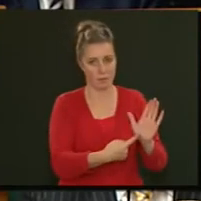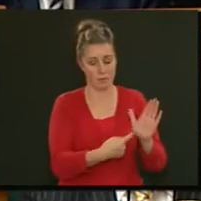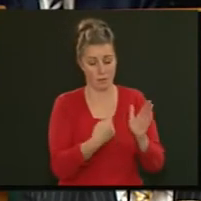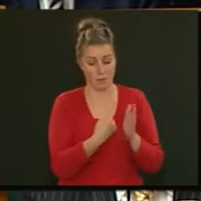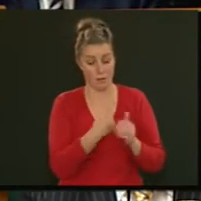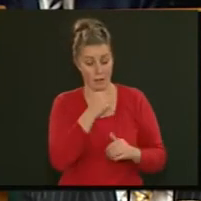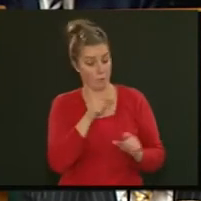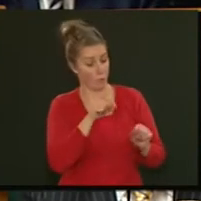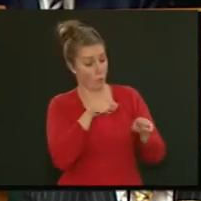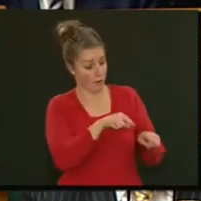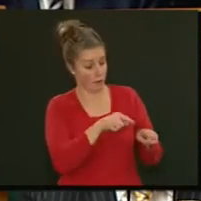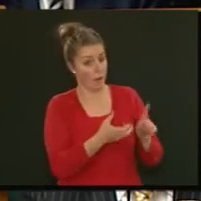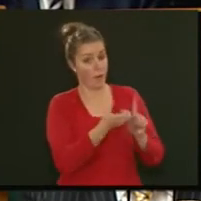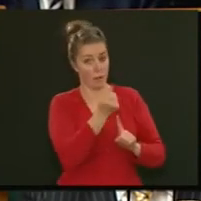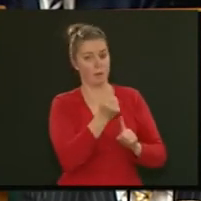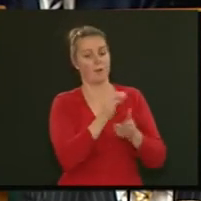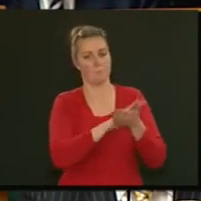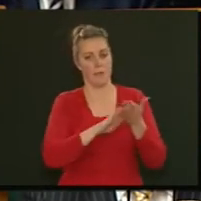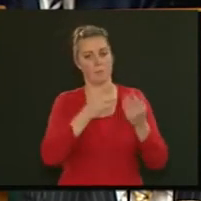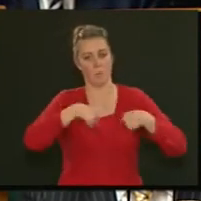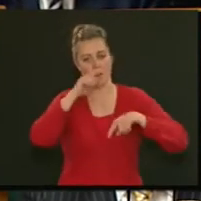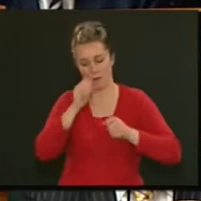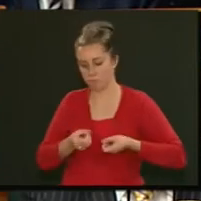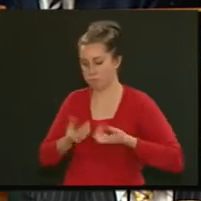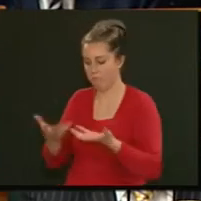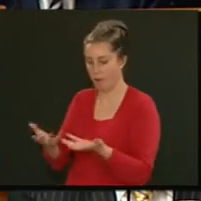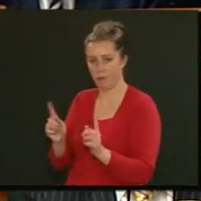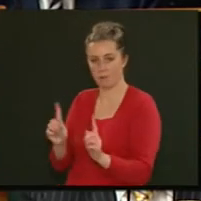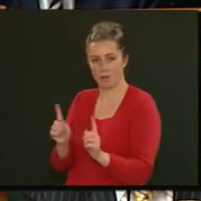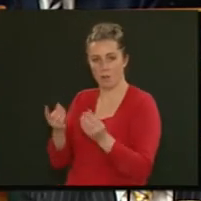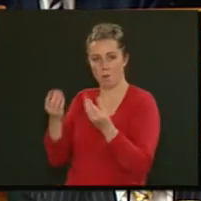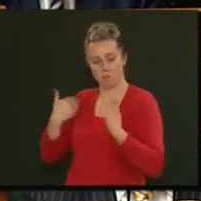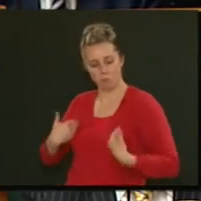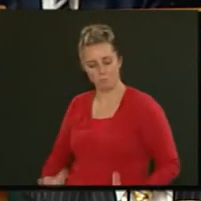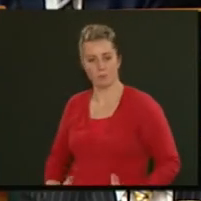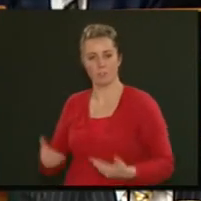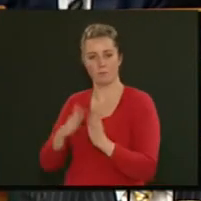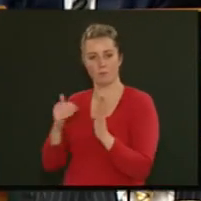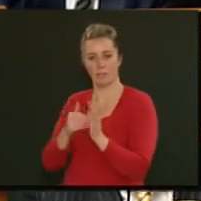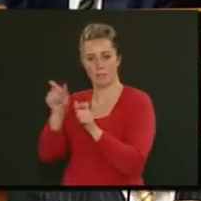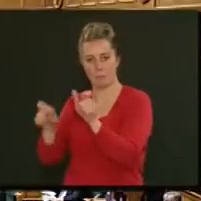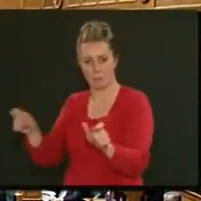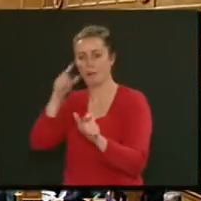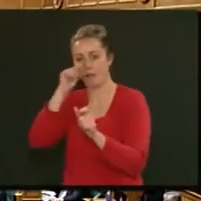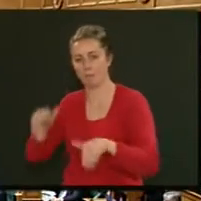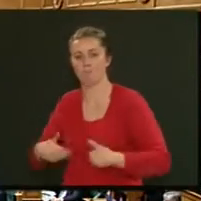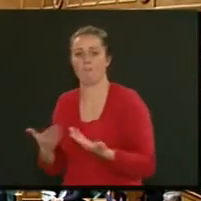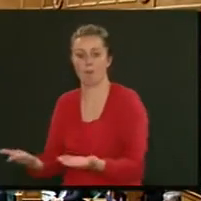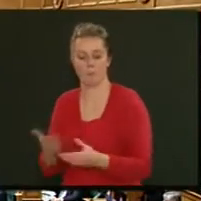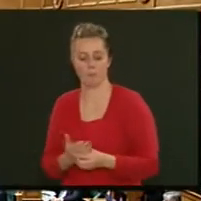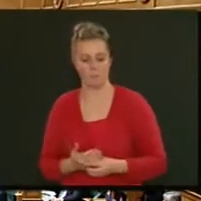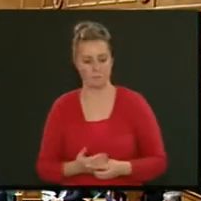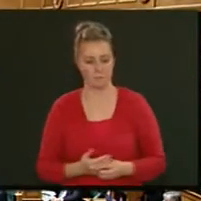doing that, Mr. Speaker, that we can provide for the prosperity of all New Zealanders. Thank you.